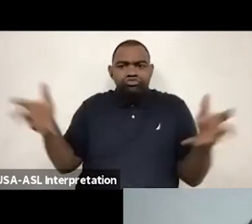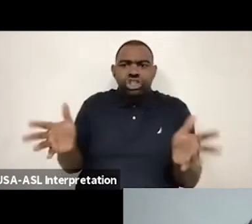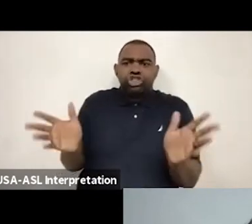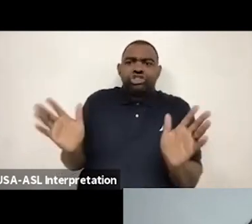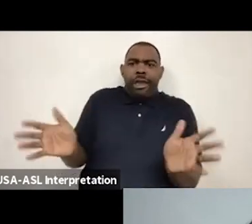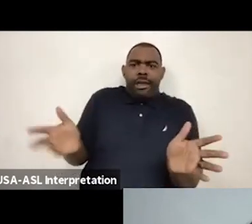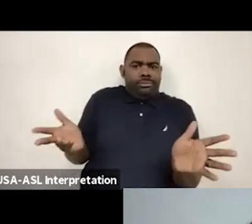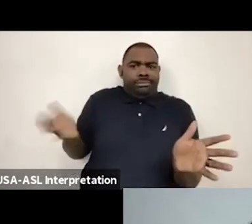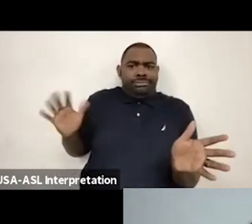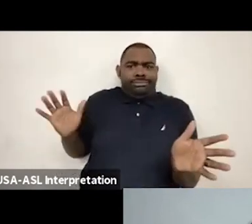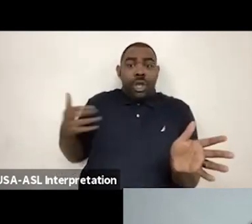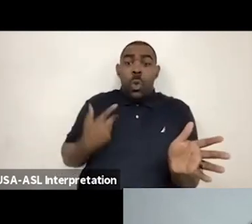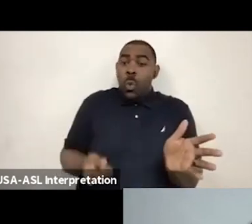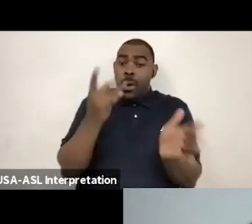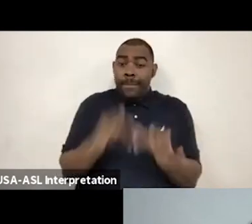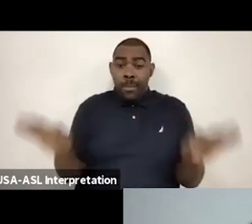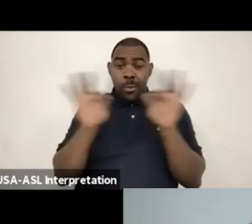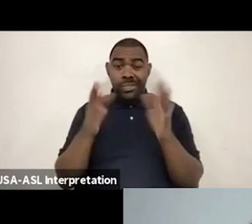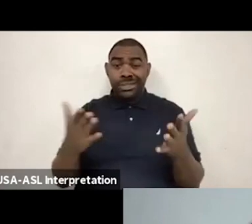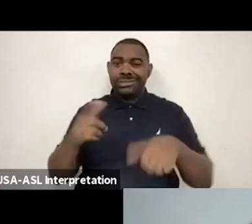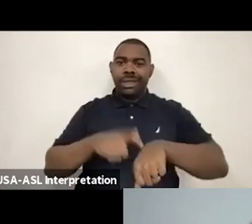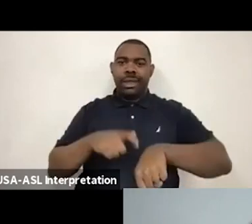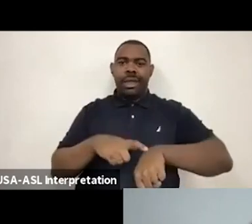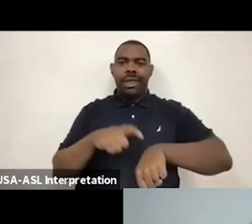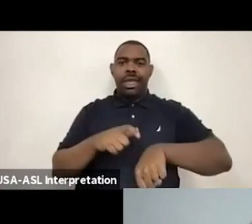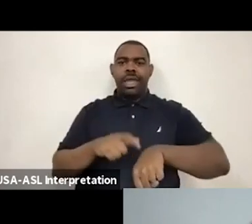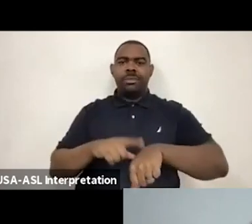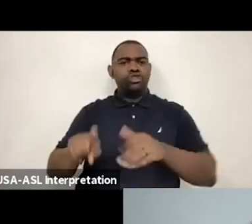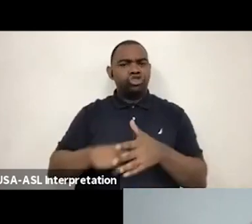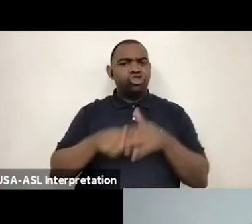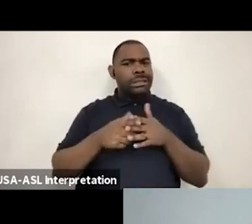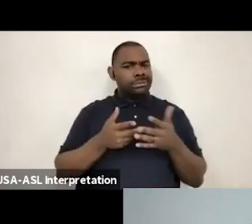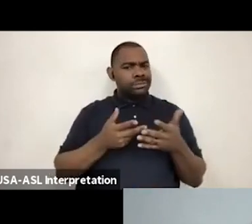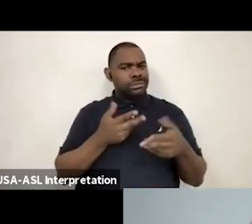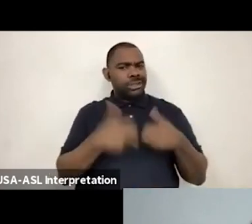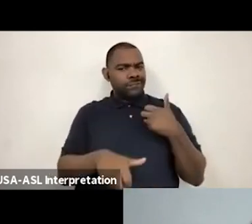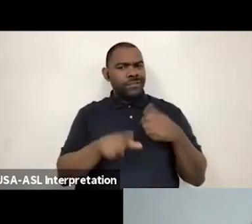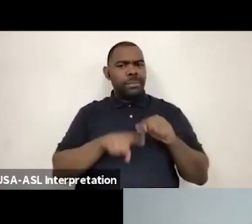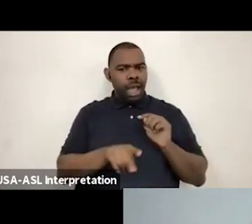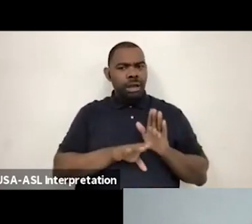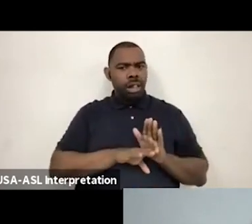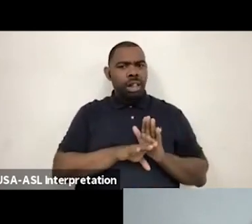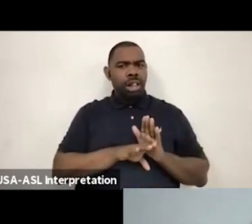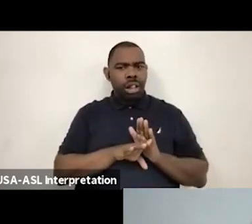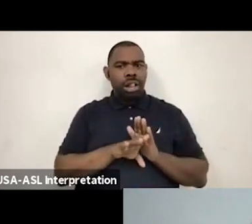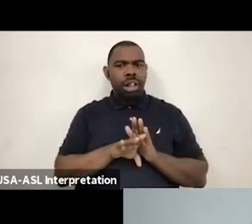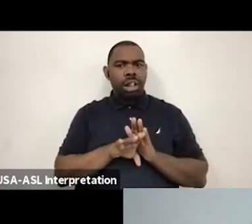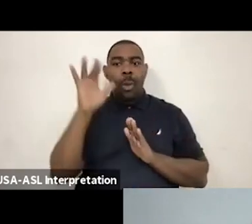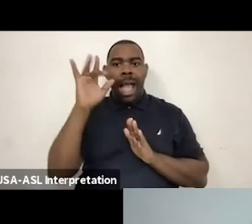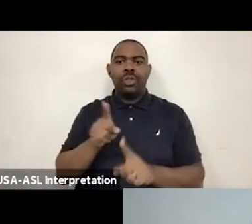talk. And one of the big things that we all recognize is it takes time for that trust thing to happen. So it was building